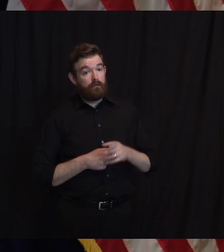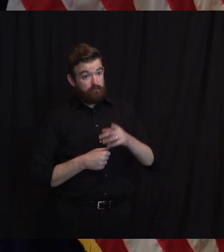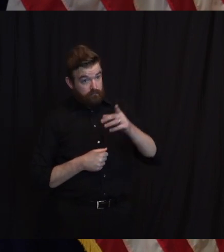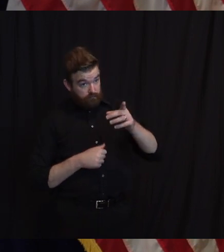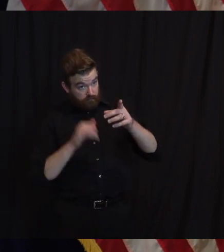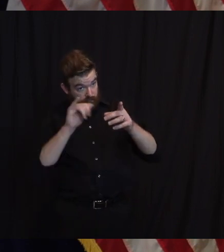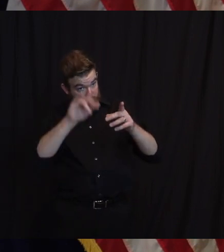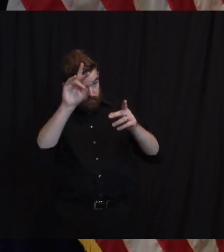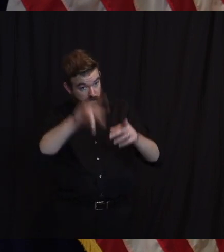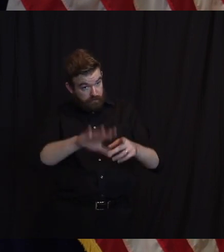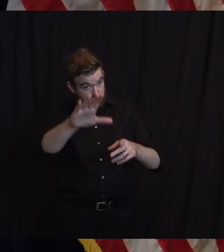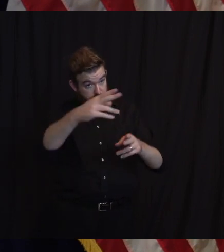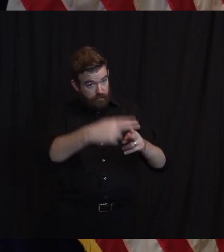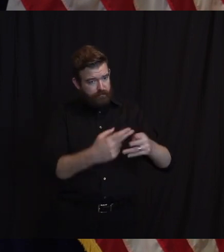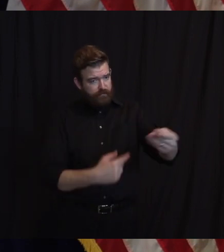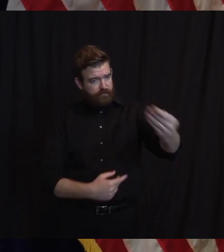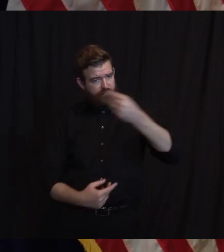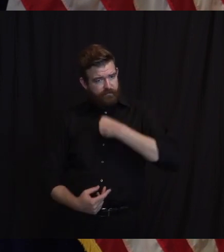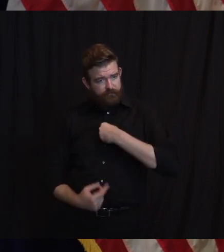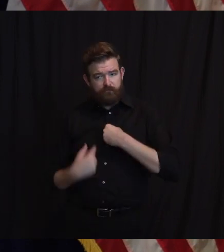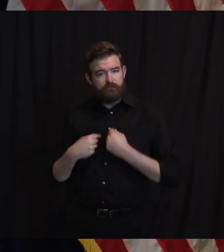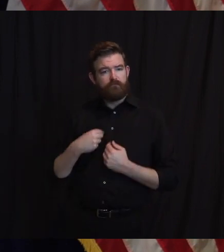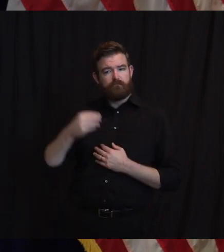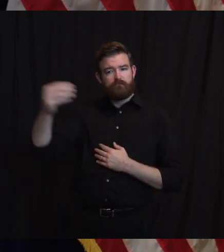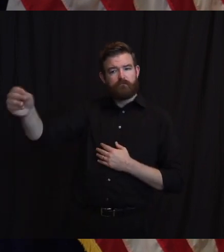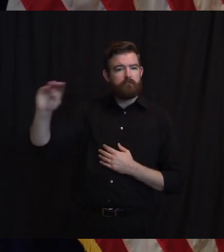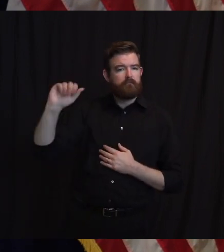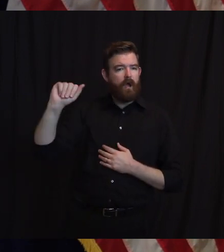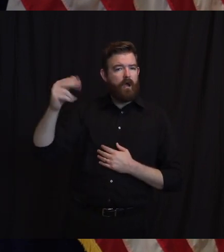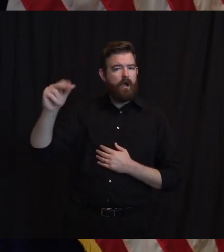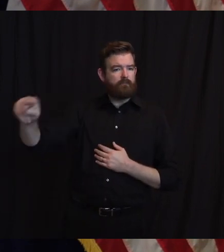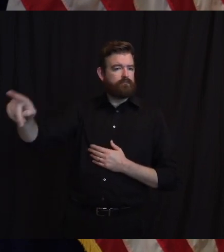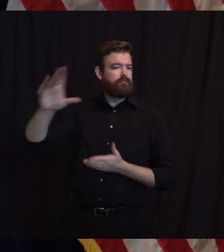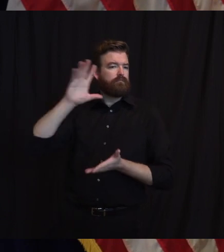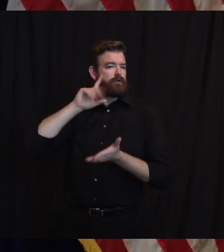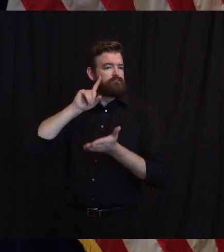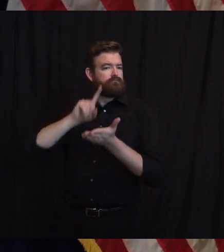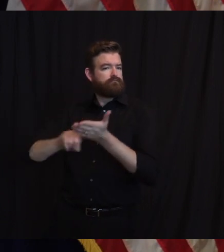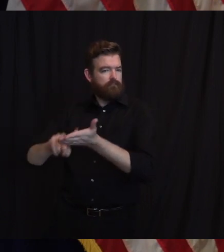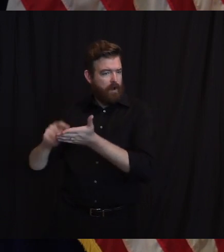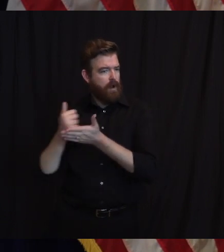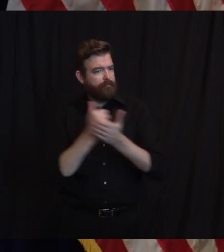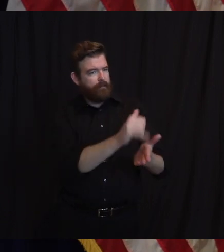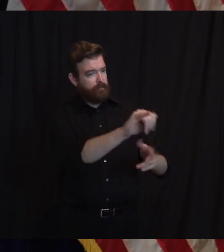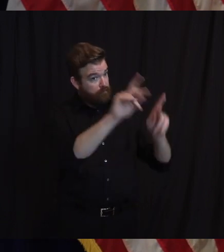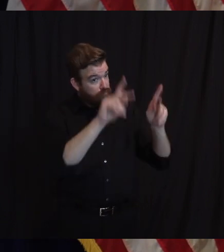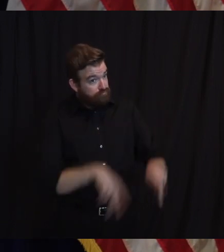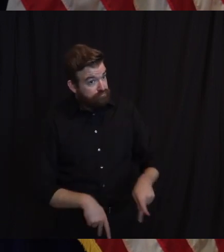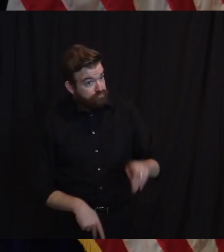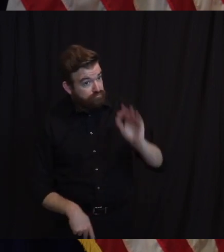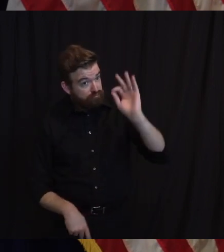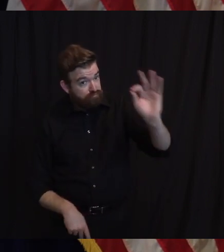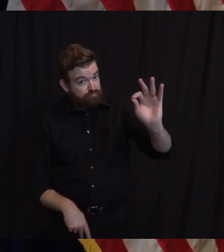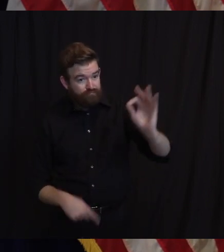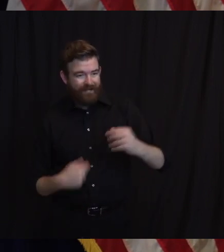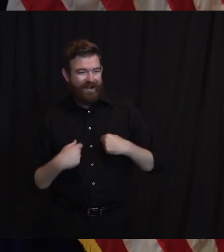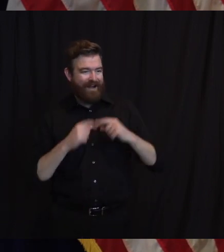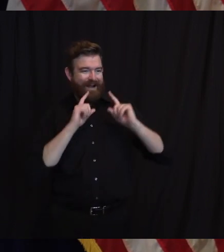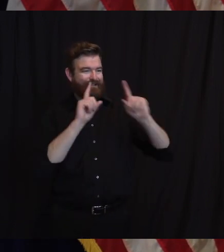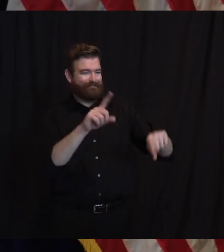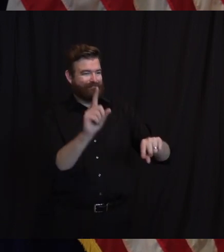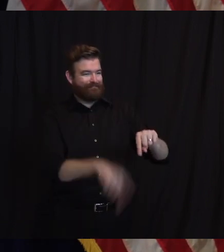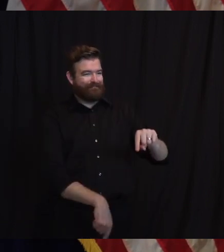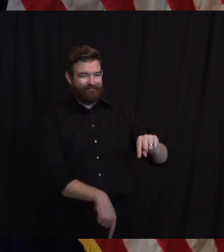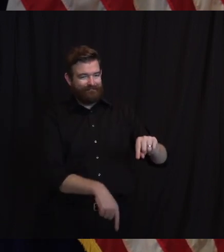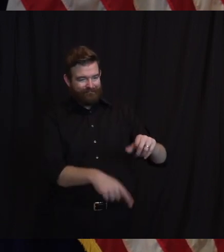and we will literally, and we've done this in every case, not most cases, we will follow up directly and have someone at the Department of Labor work with the